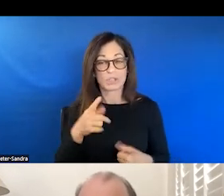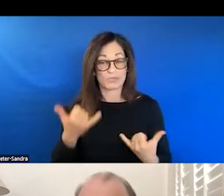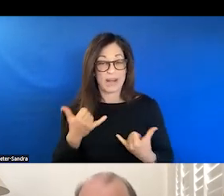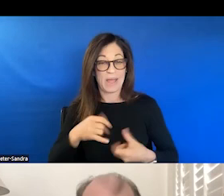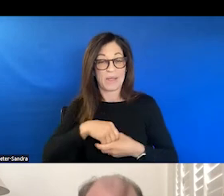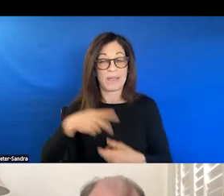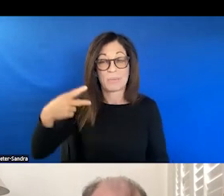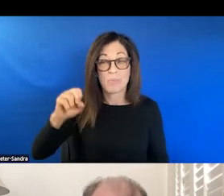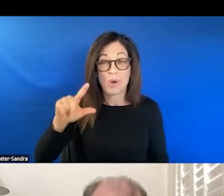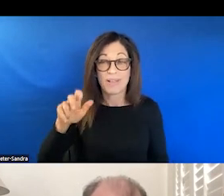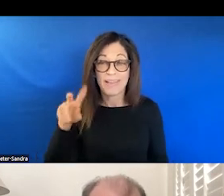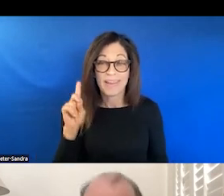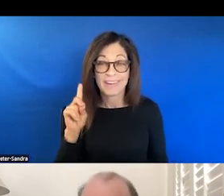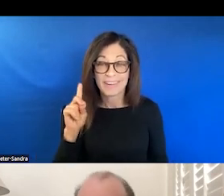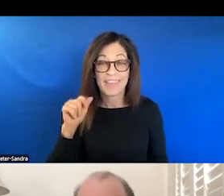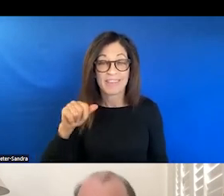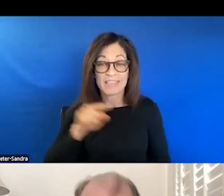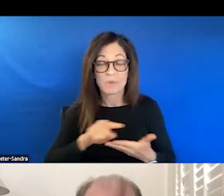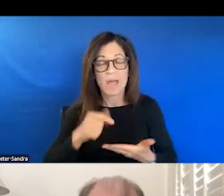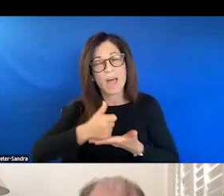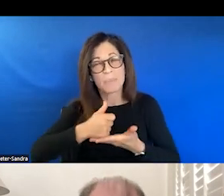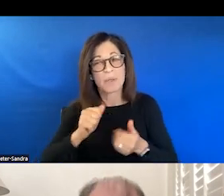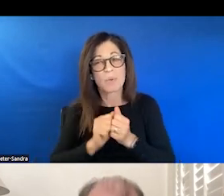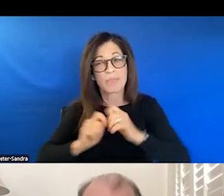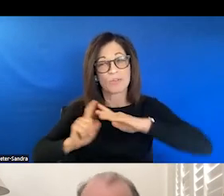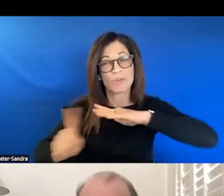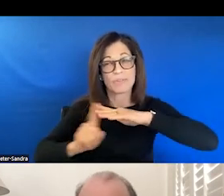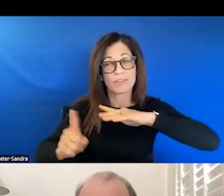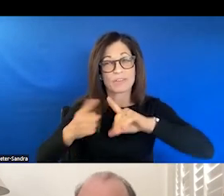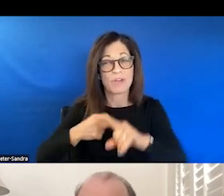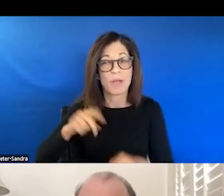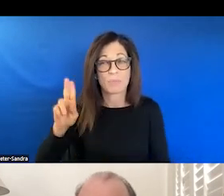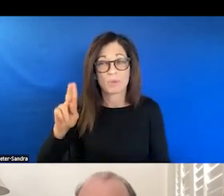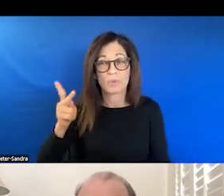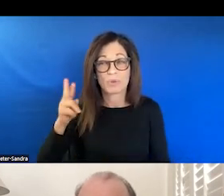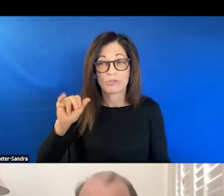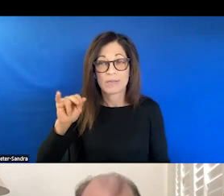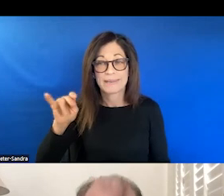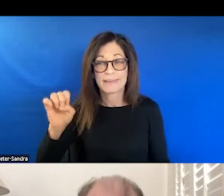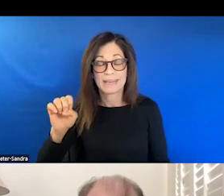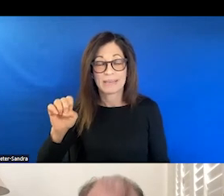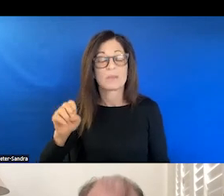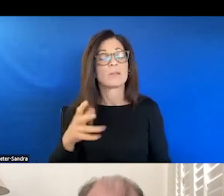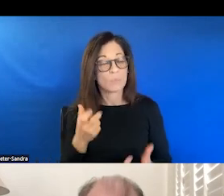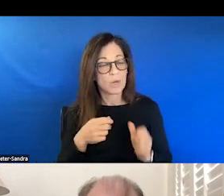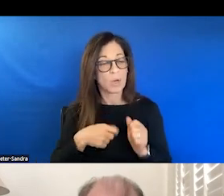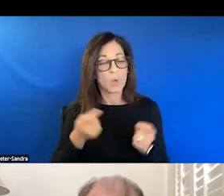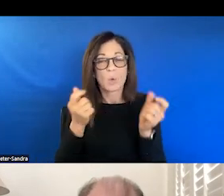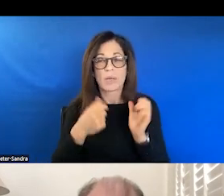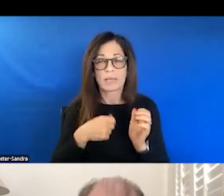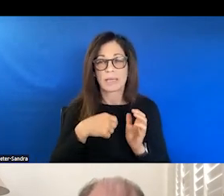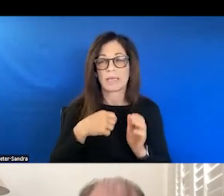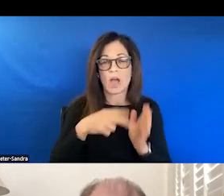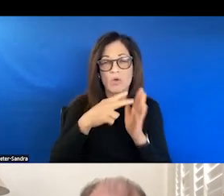week, and she's helping with the refugees from the Ukraine. And I wanted to just quickly read an excerpt of what she